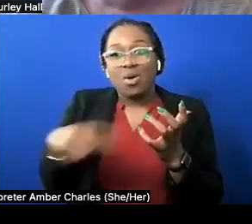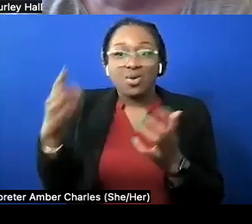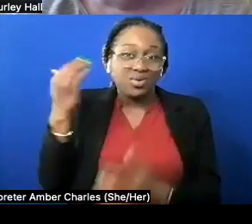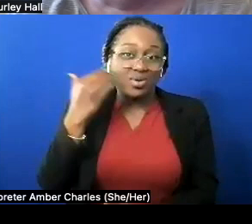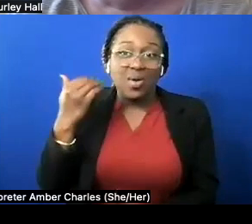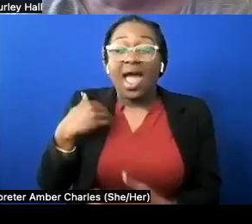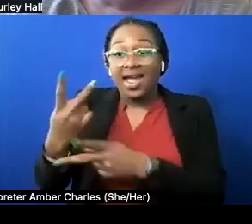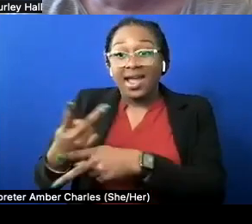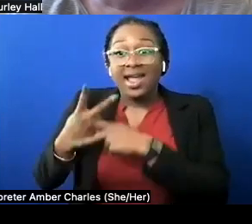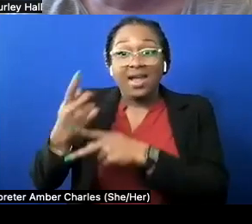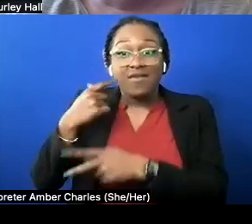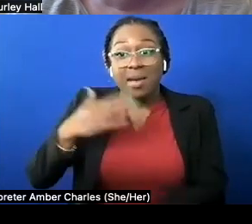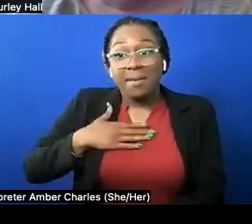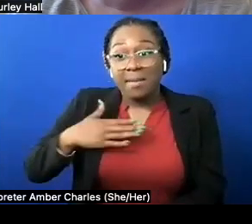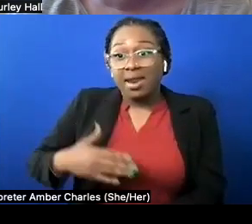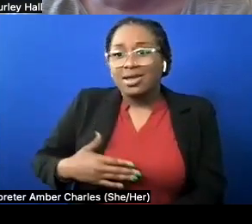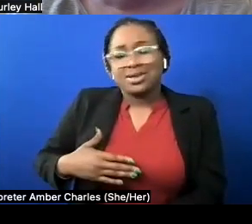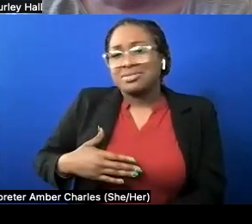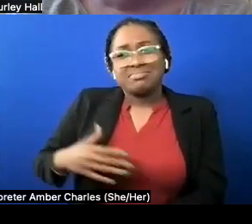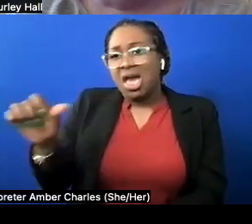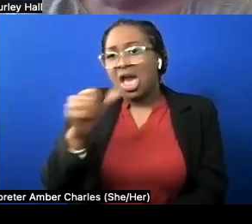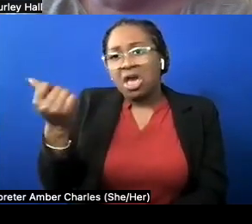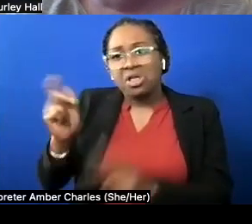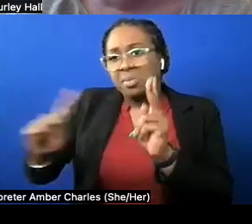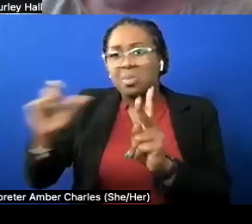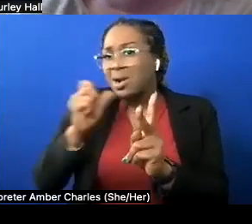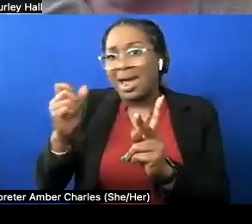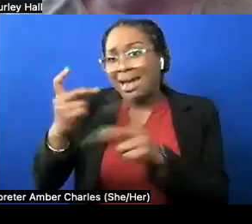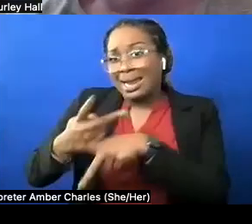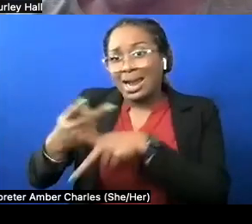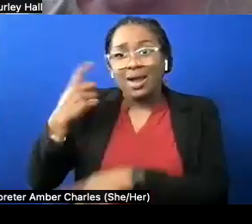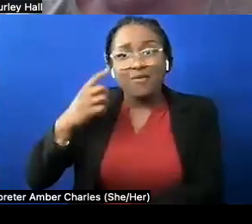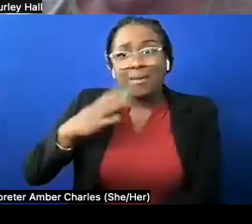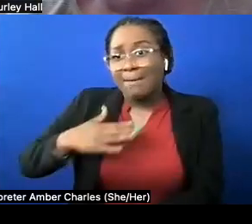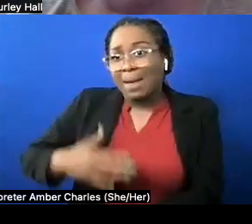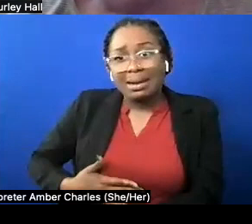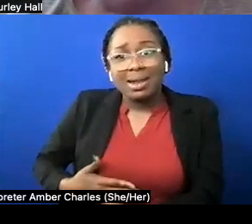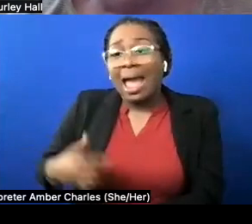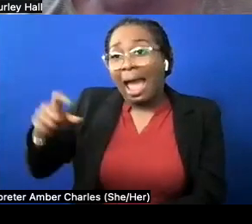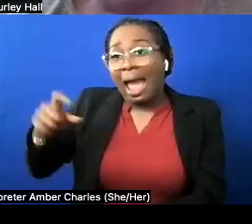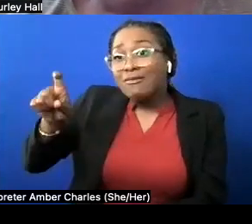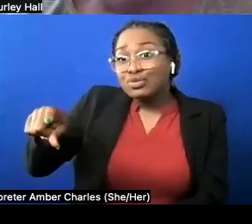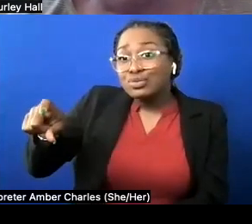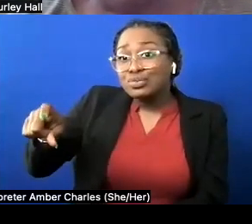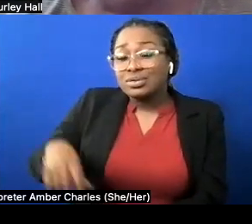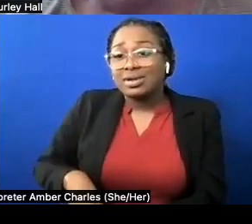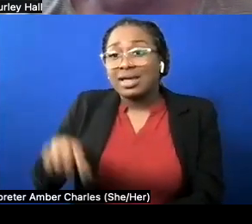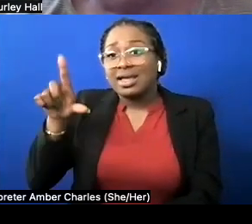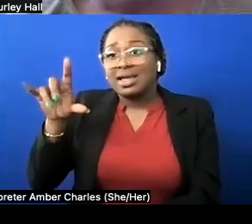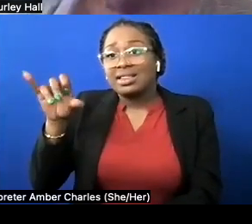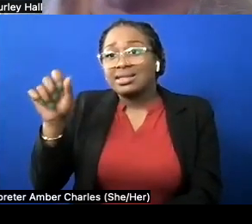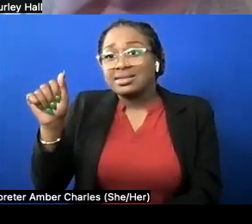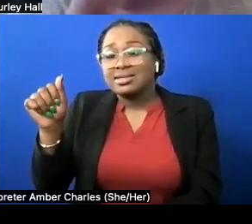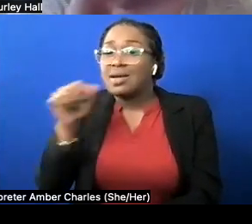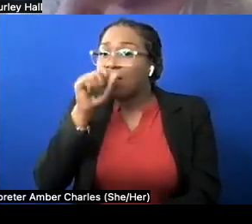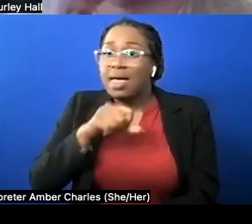body because nobody else is fucking doing it. So I have to. Lisa, I would love to hear from